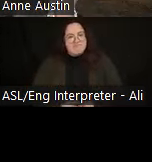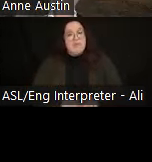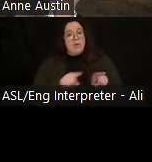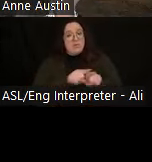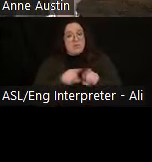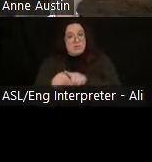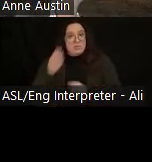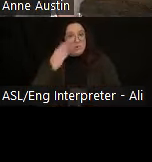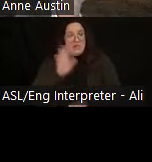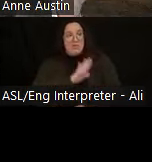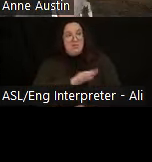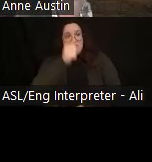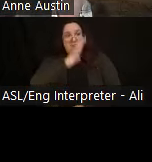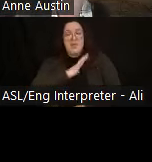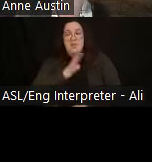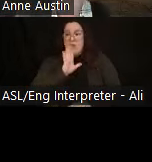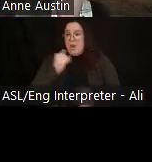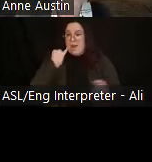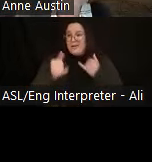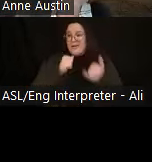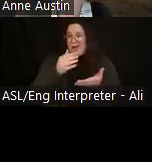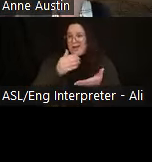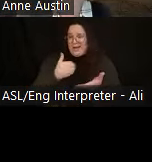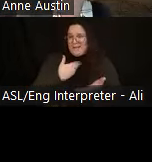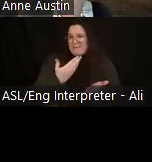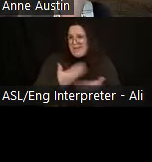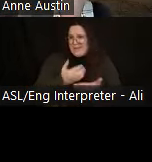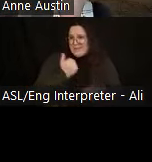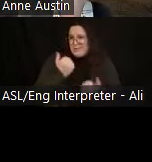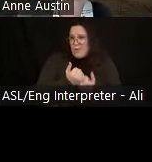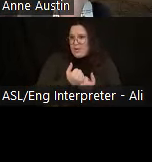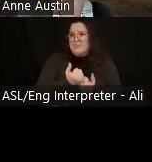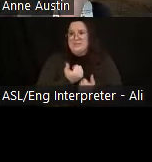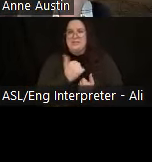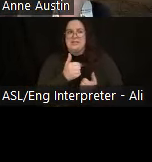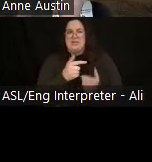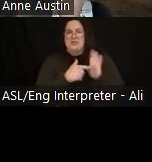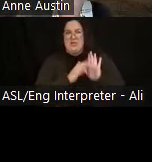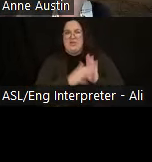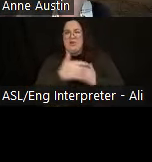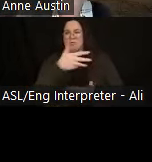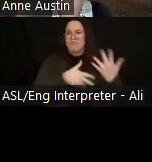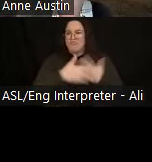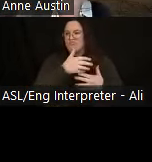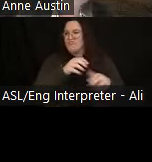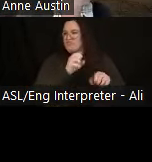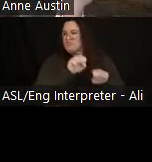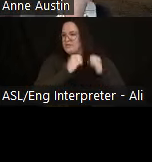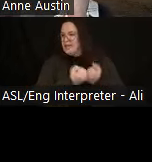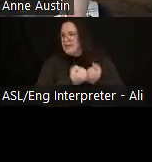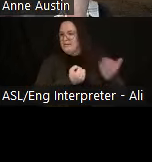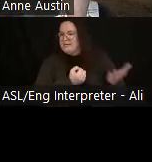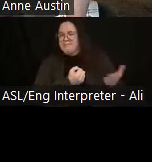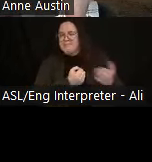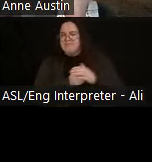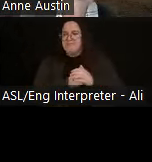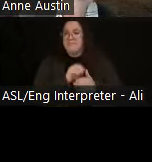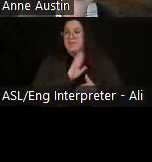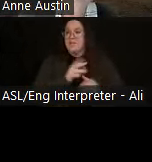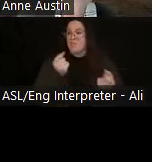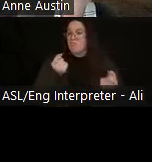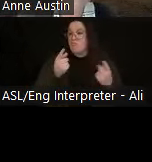ideas weren't well rooted in historical evidence, they certainly reflect their own social context. Their perceptions of Egyptian